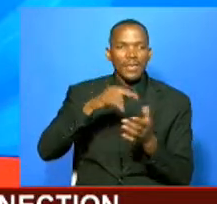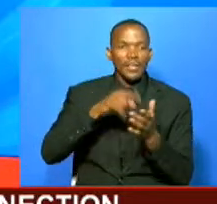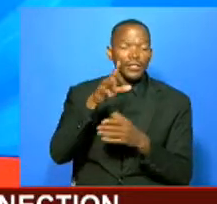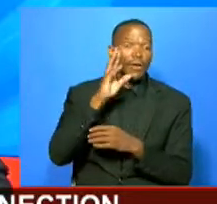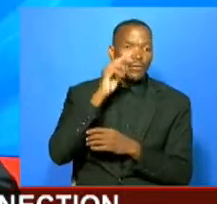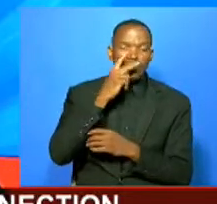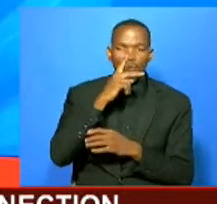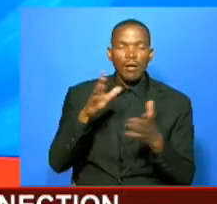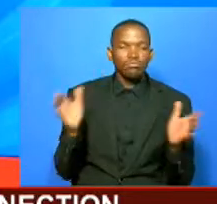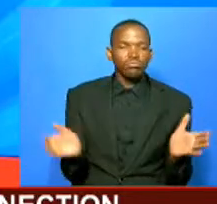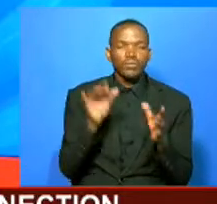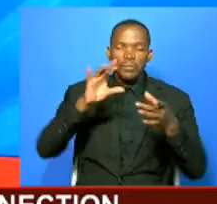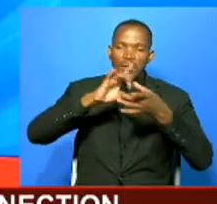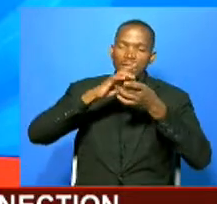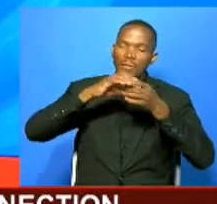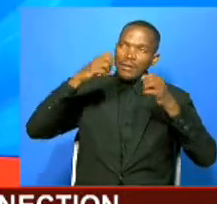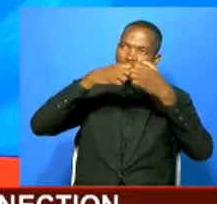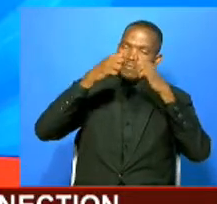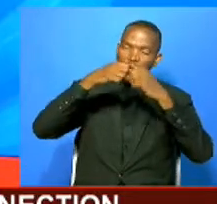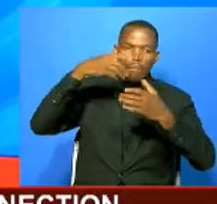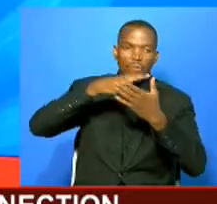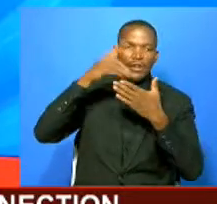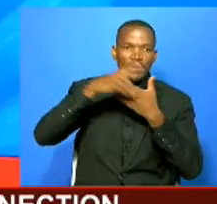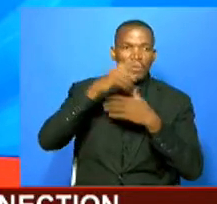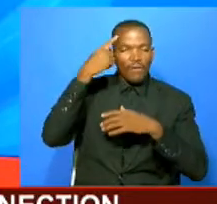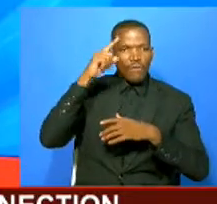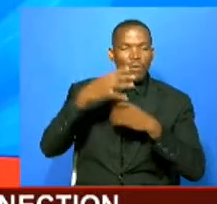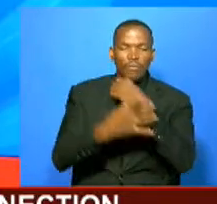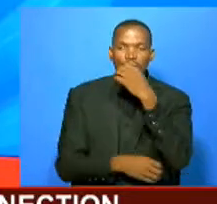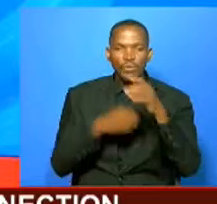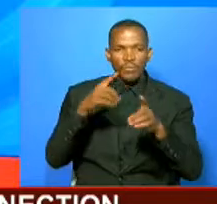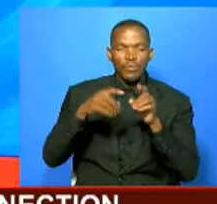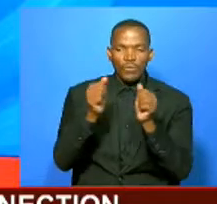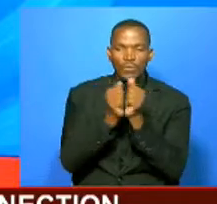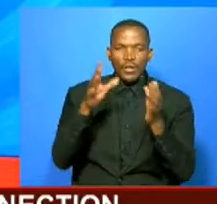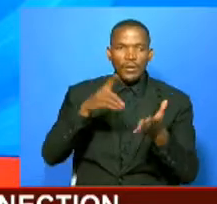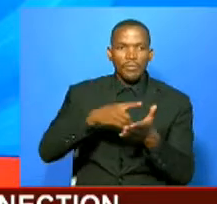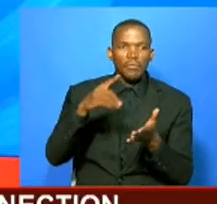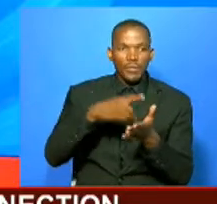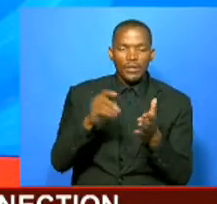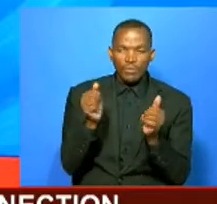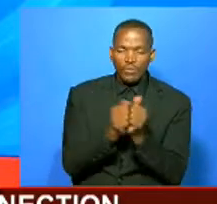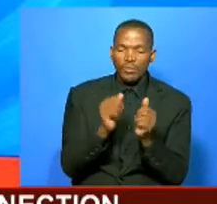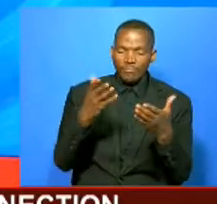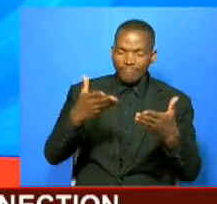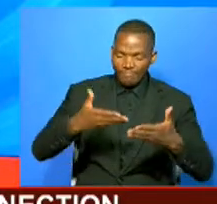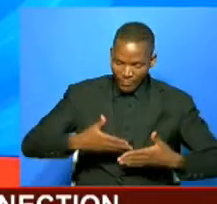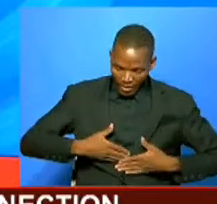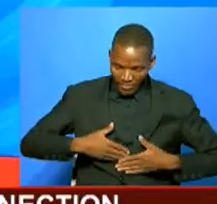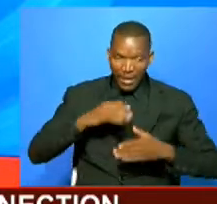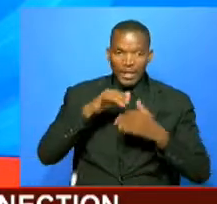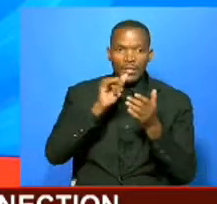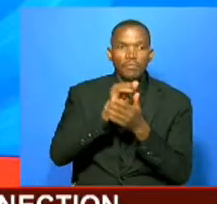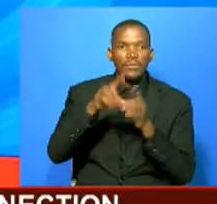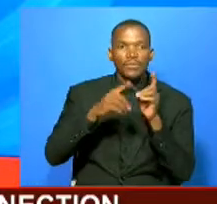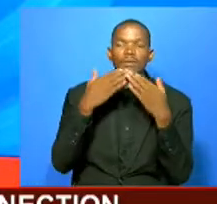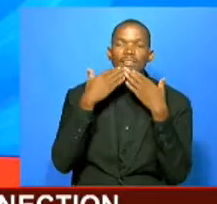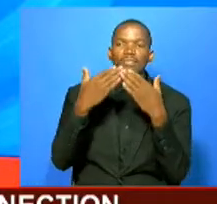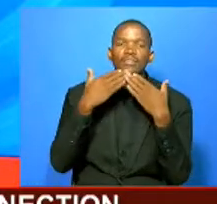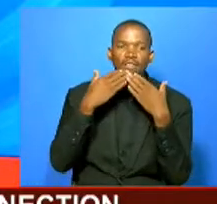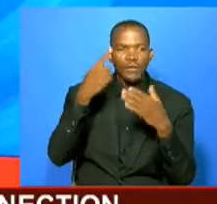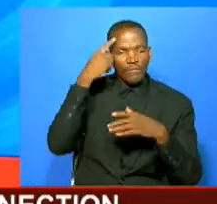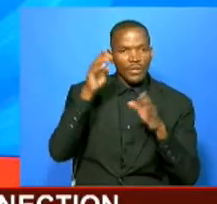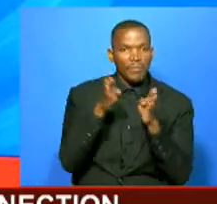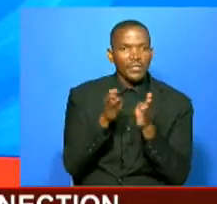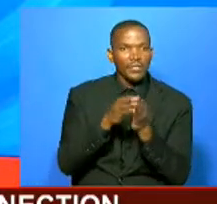amogetse lenane la kgokelo matlakase mo malapeng a e tsholele kwa tlase ntle le dituelo dipe ka diatla tsopedi bani ba ntshitse malebo mo